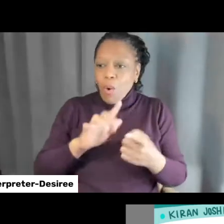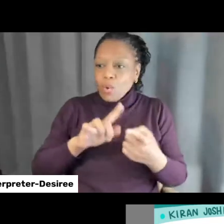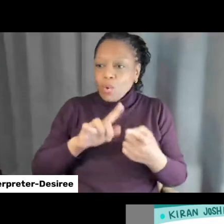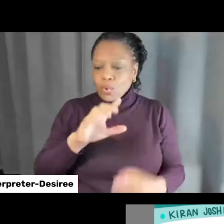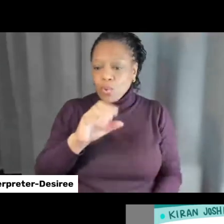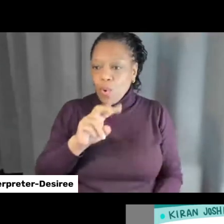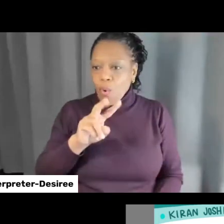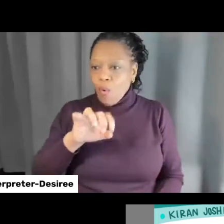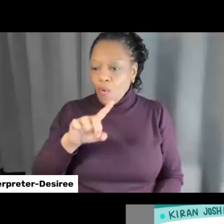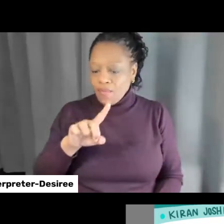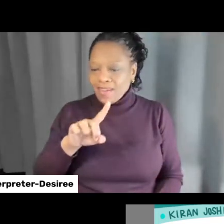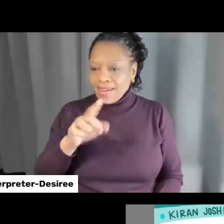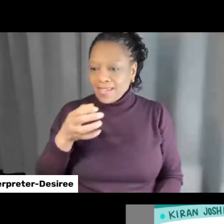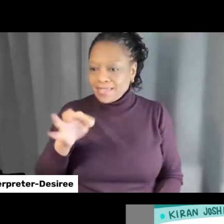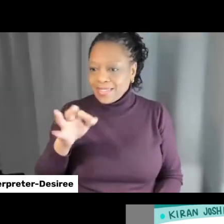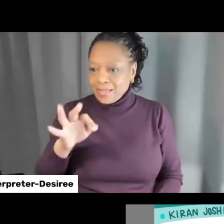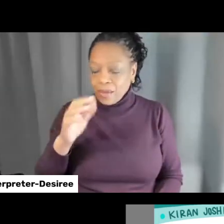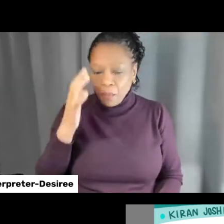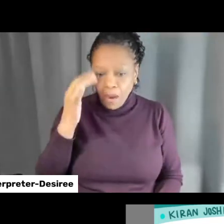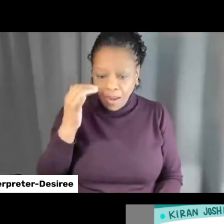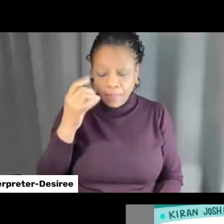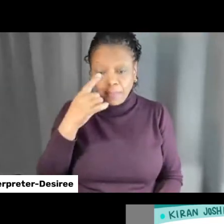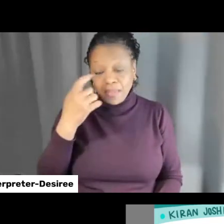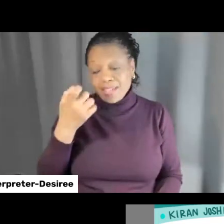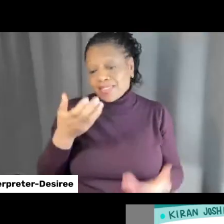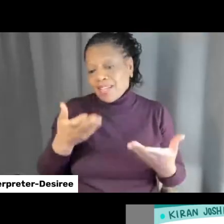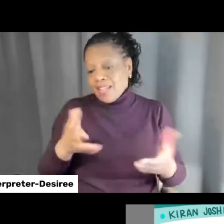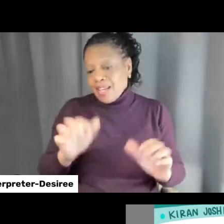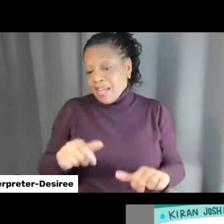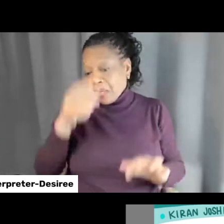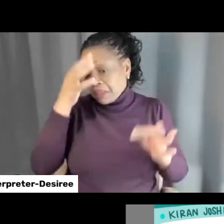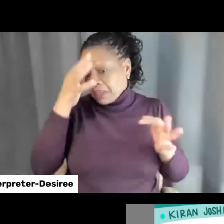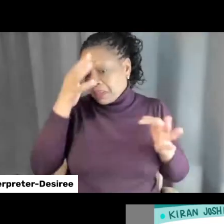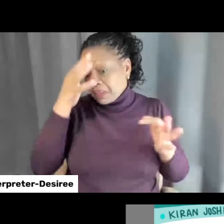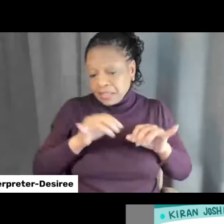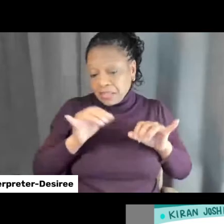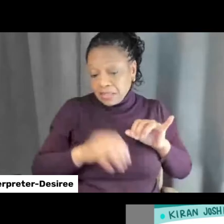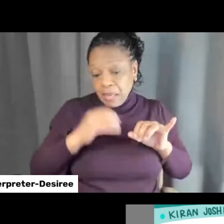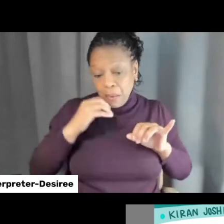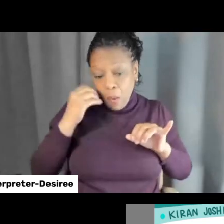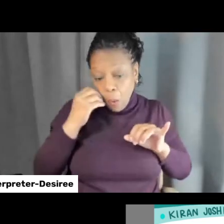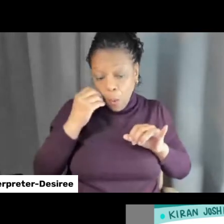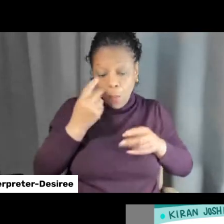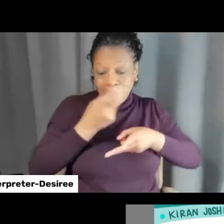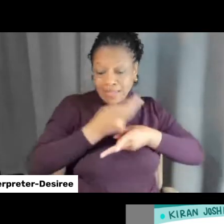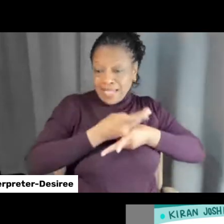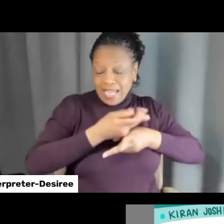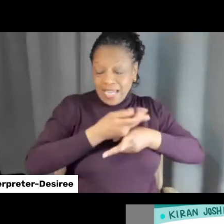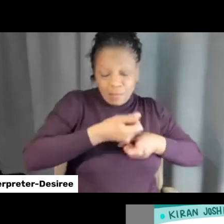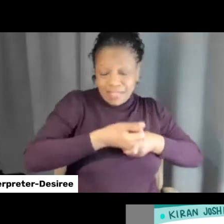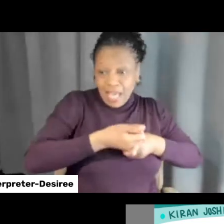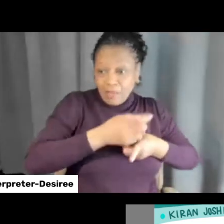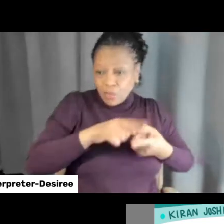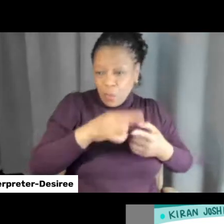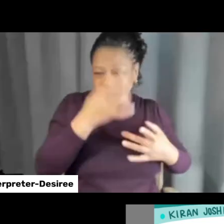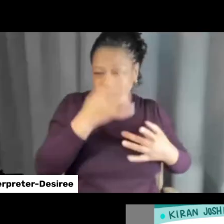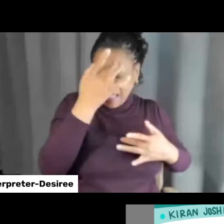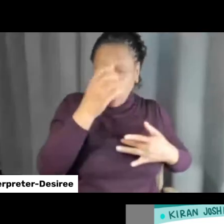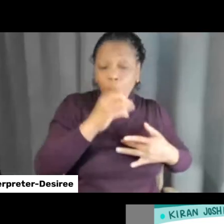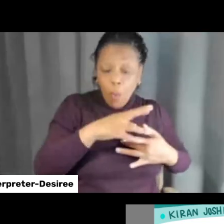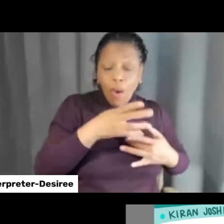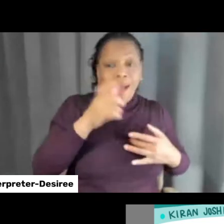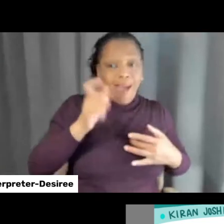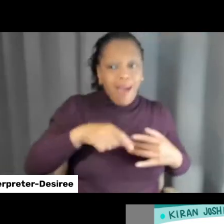stay home and take care of themselves or go to work and help put food on the table. That's an impossible